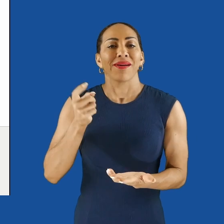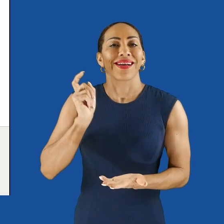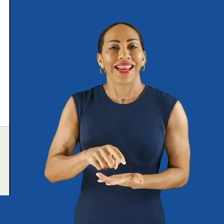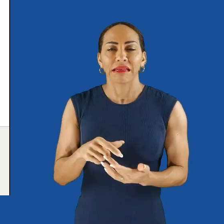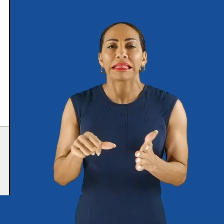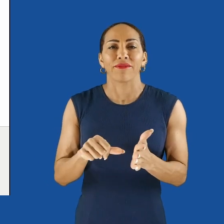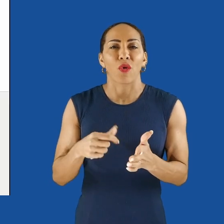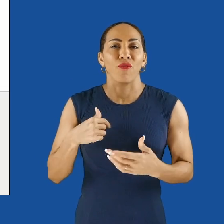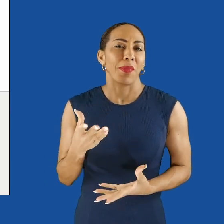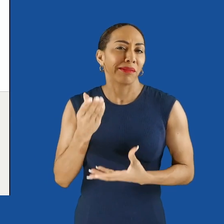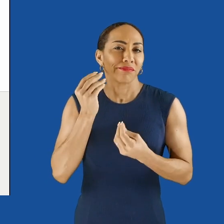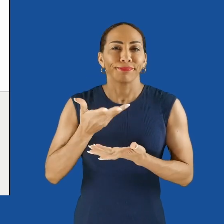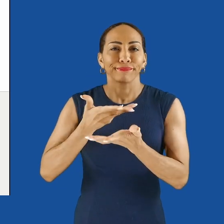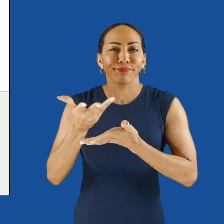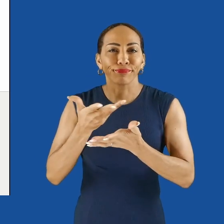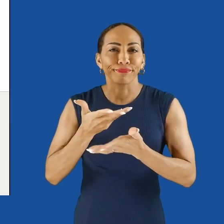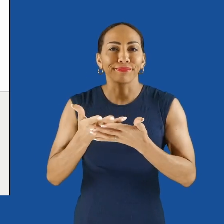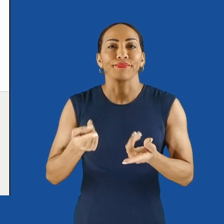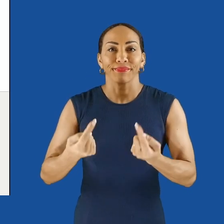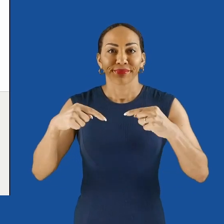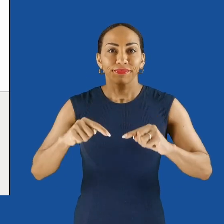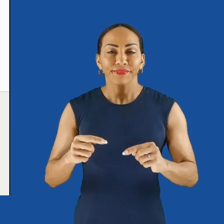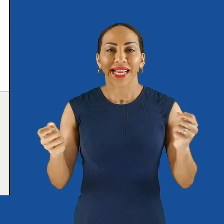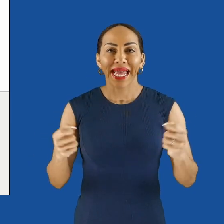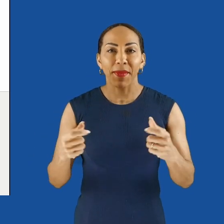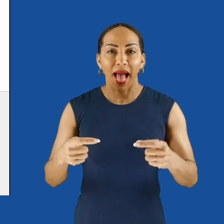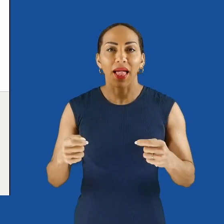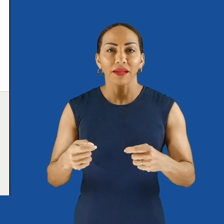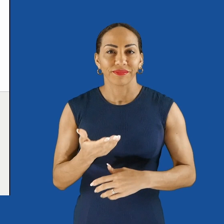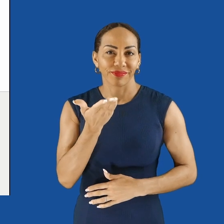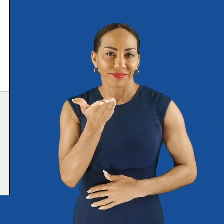on the telephone. And then I'm going to enter my email address, which is